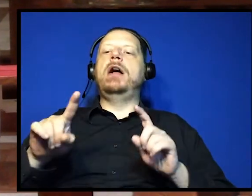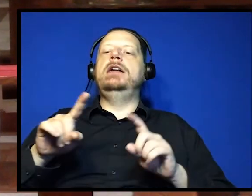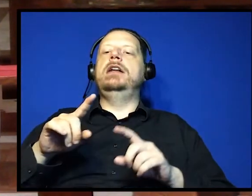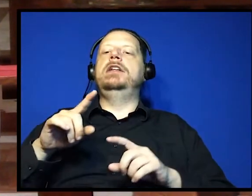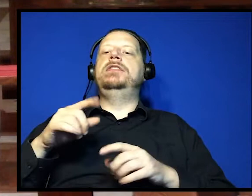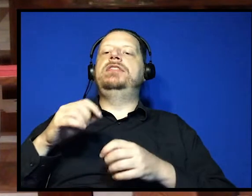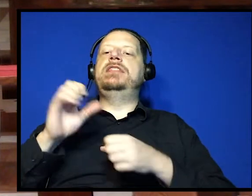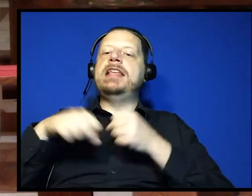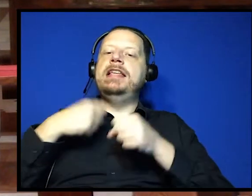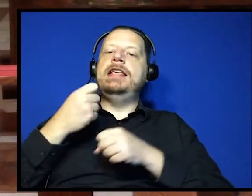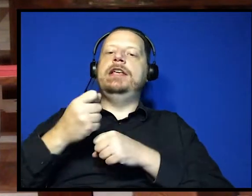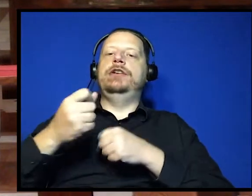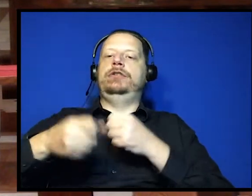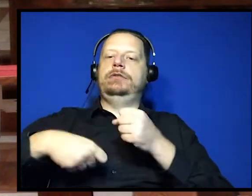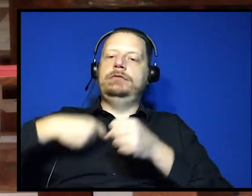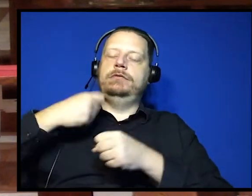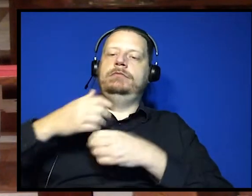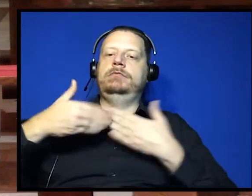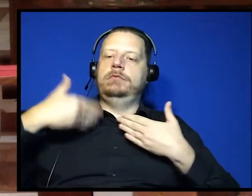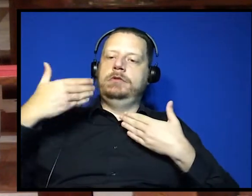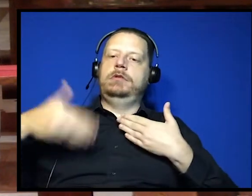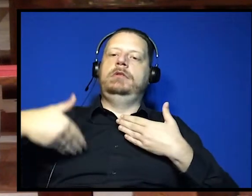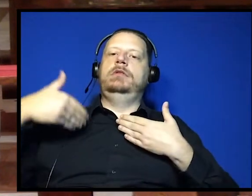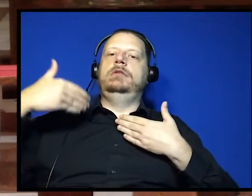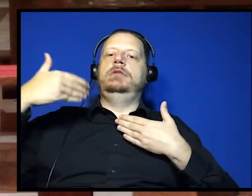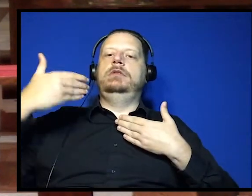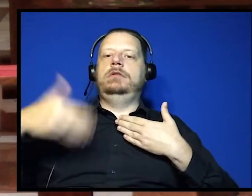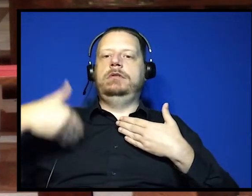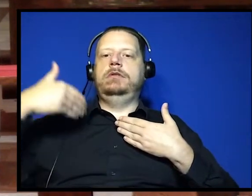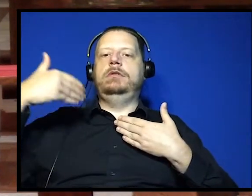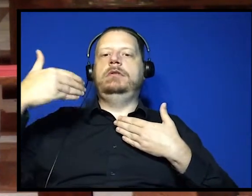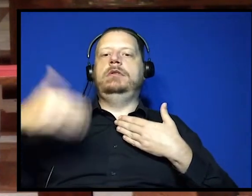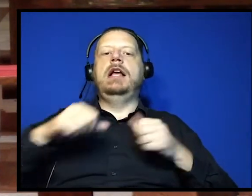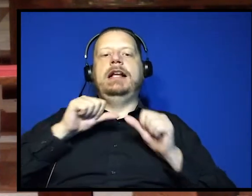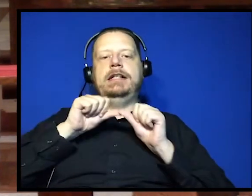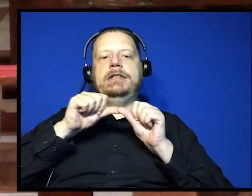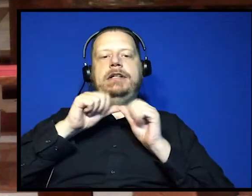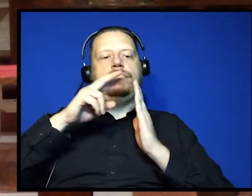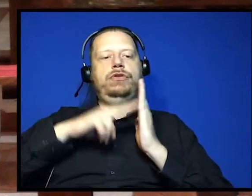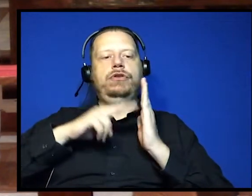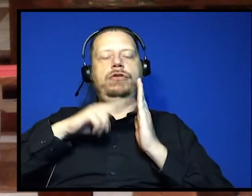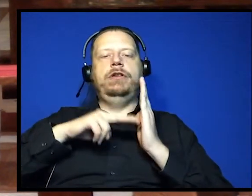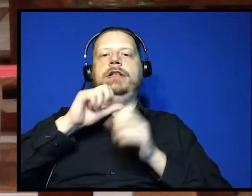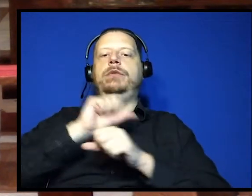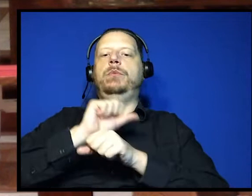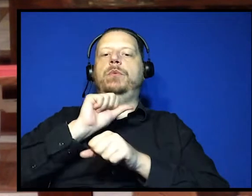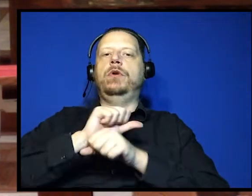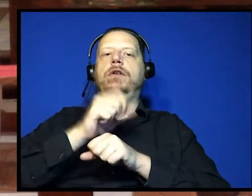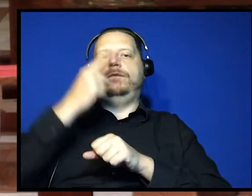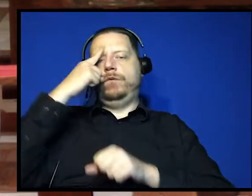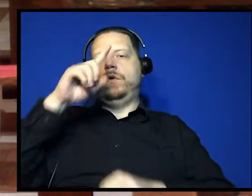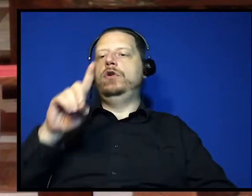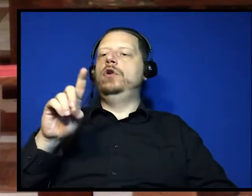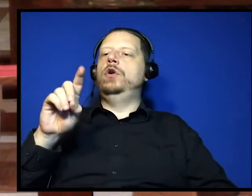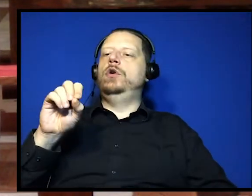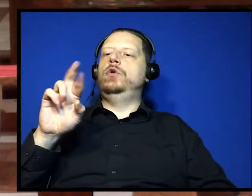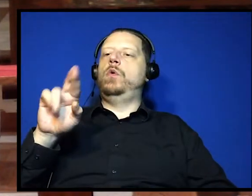the years began to roll by, and I continued to read the work of Dorothy